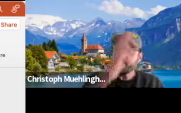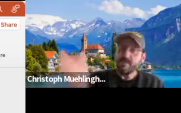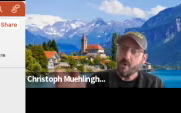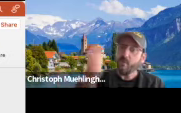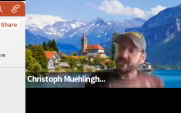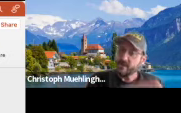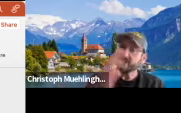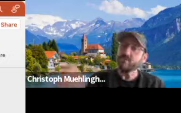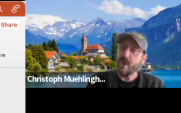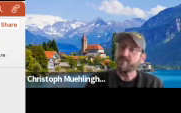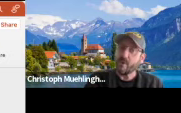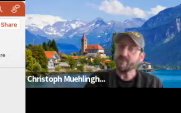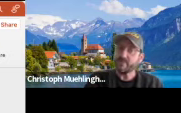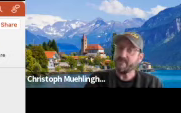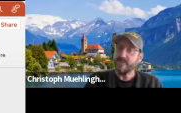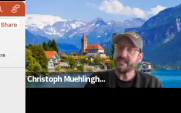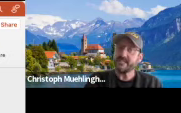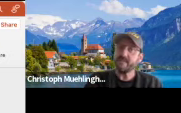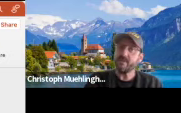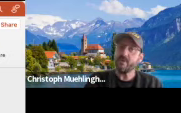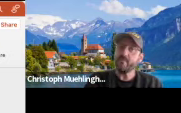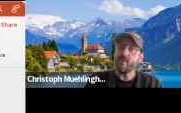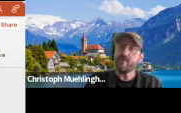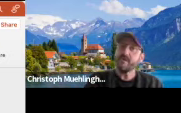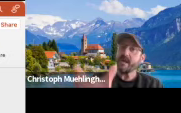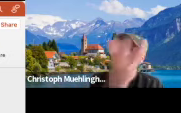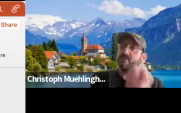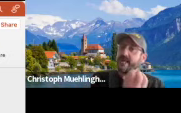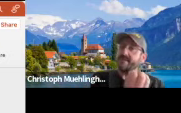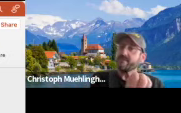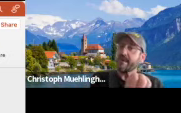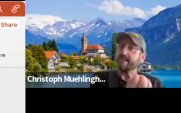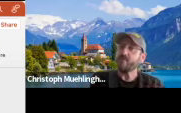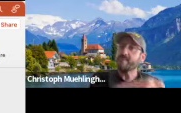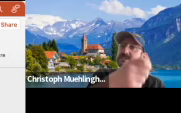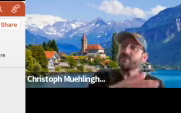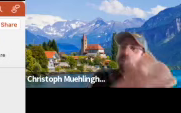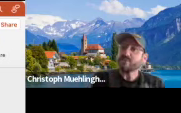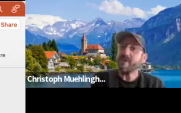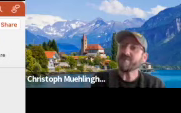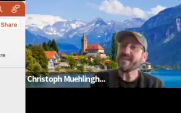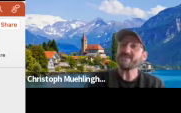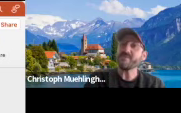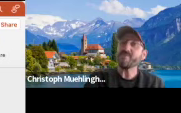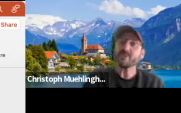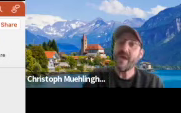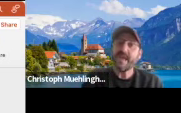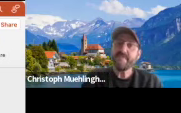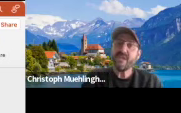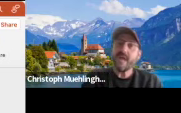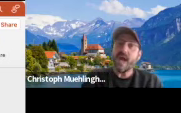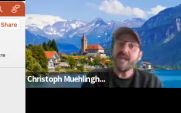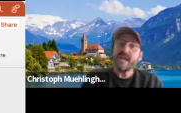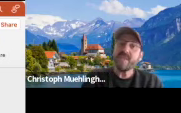two, zeros and ones. One stimulates it a little bit more and one takes it away. So one makes the ripples, one takes the ripples